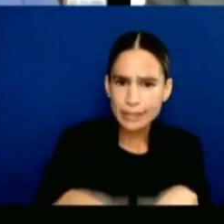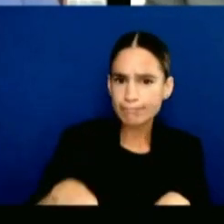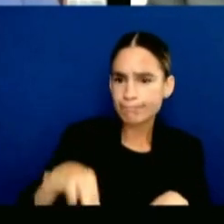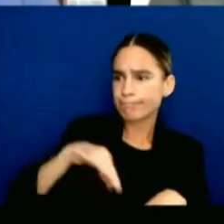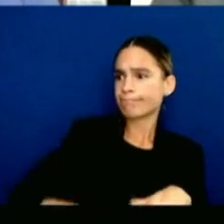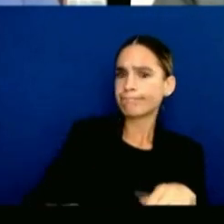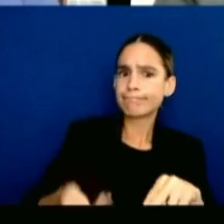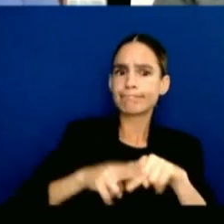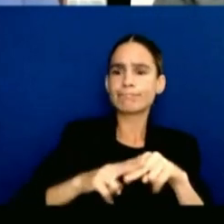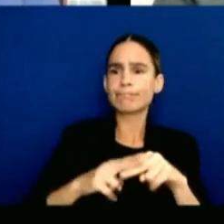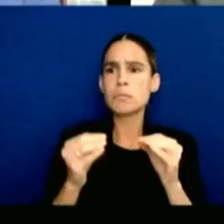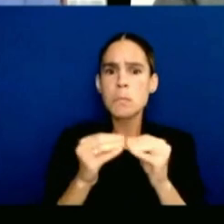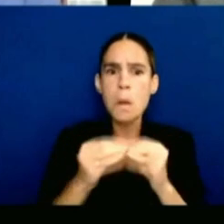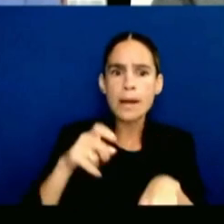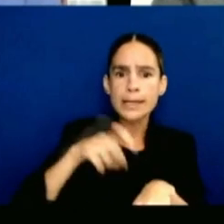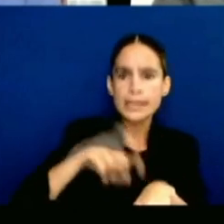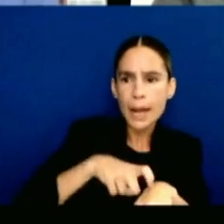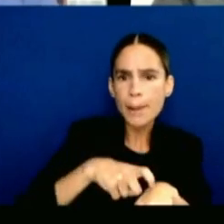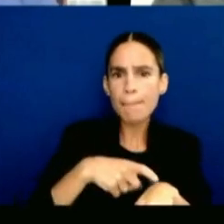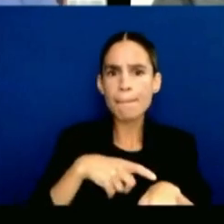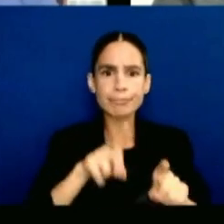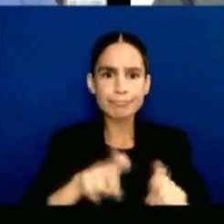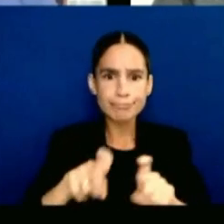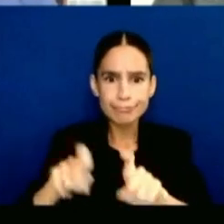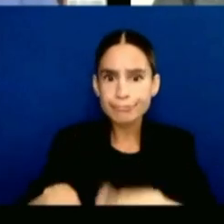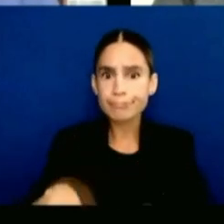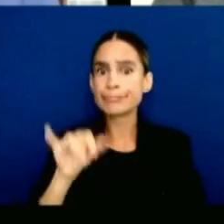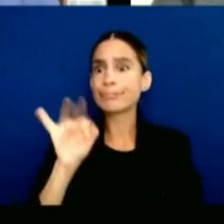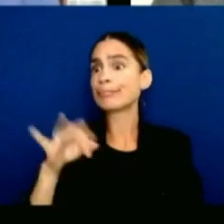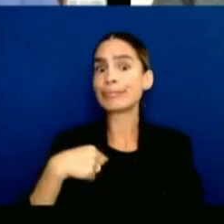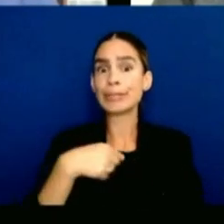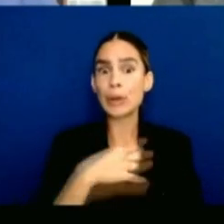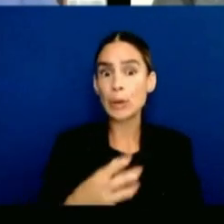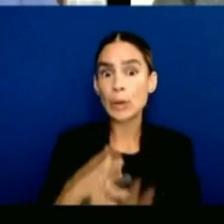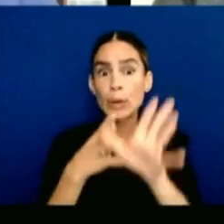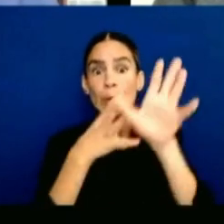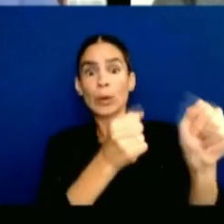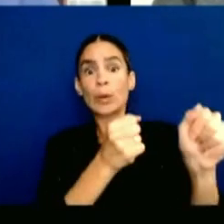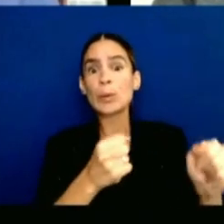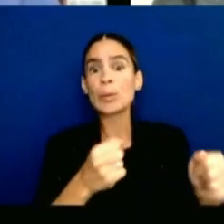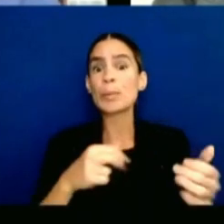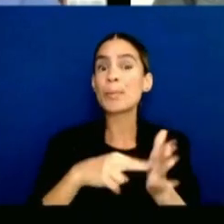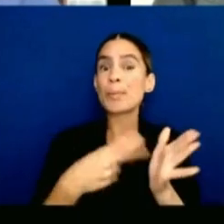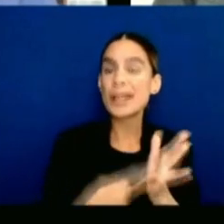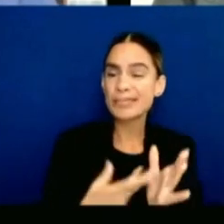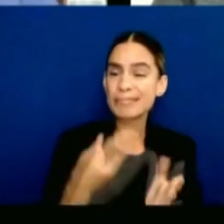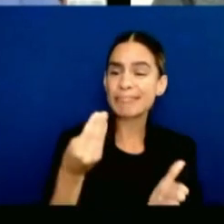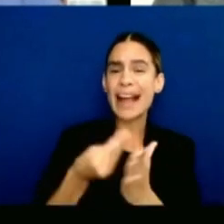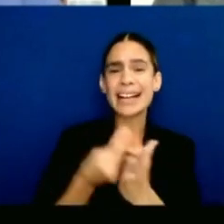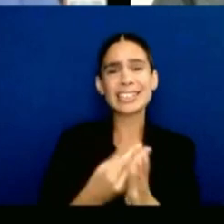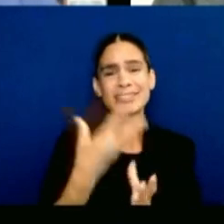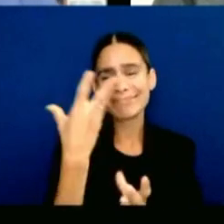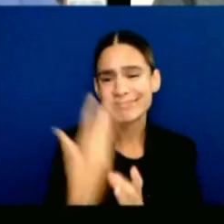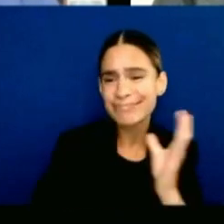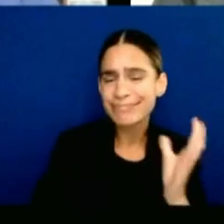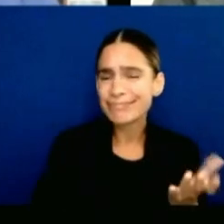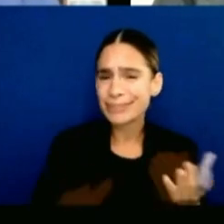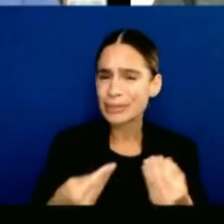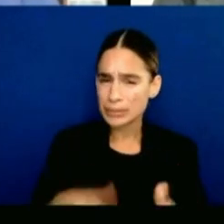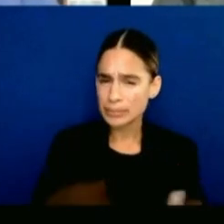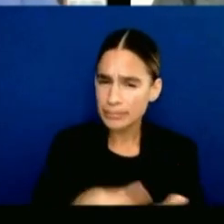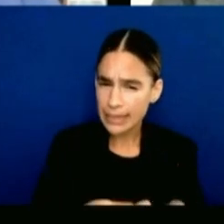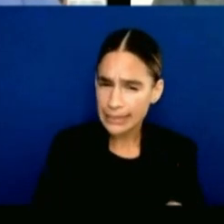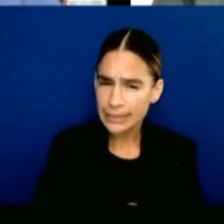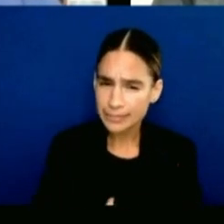money. I'm glad you pointed that out, because people hear this term Operation Warp Speed, which is part of what is now guiding